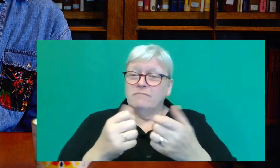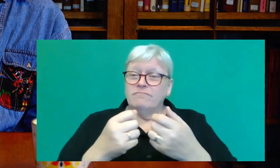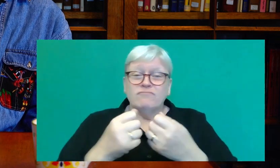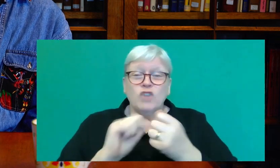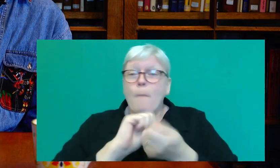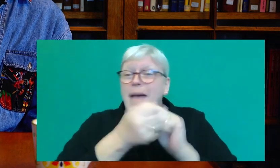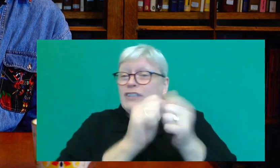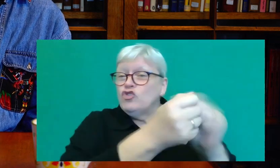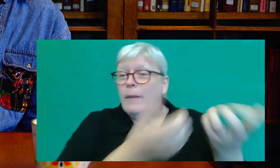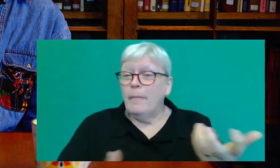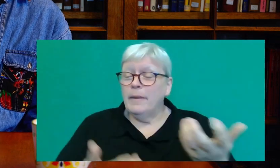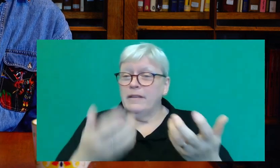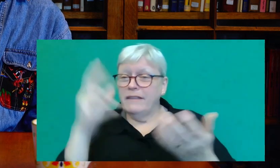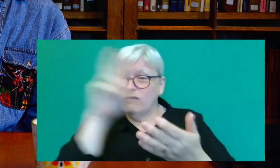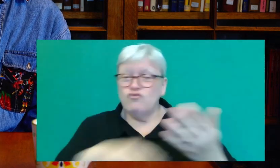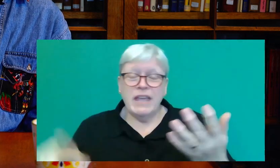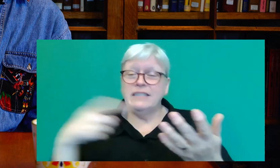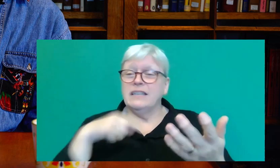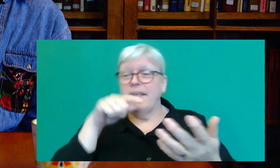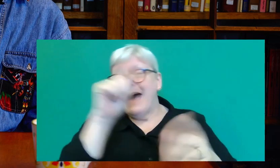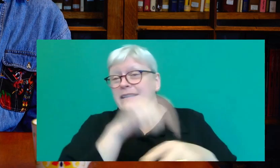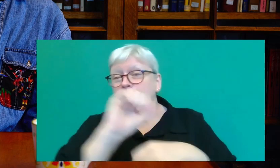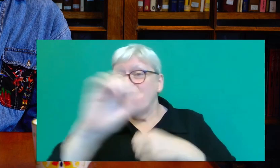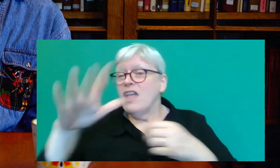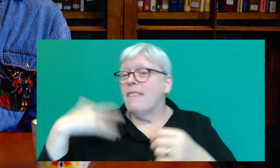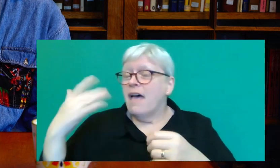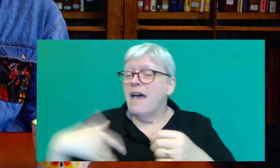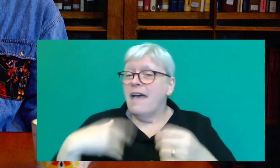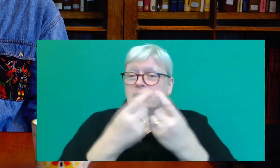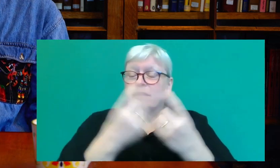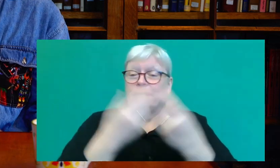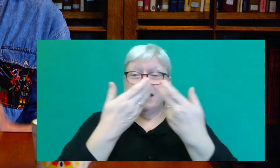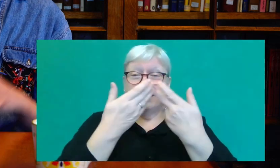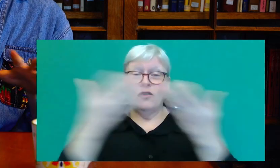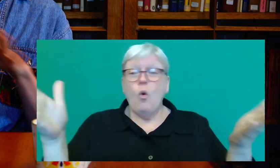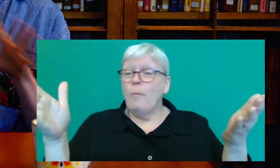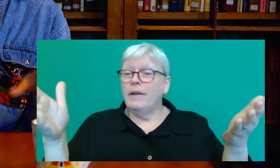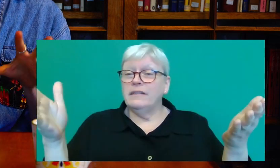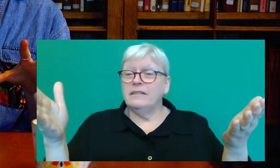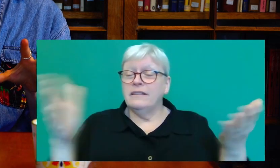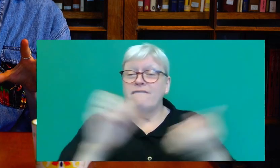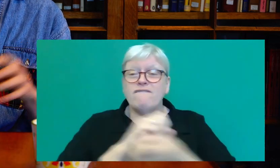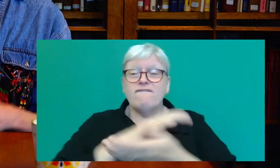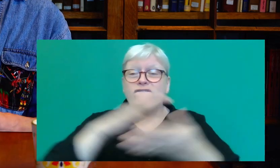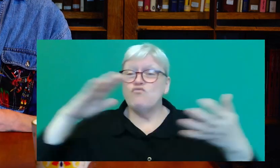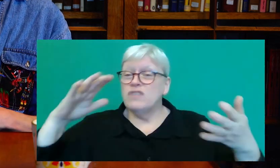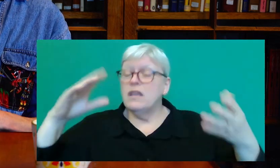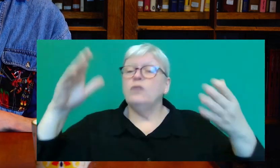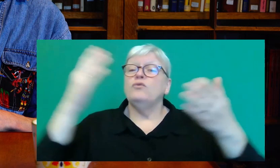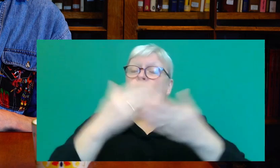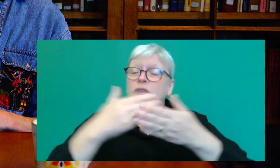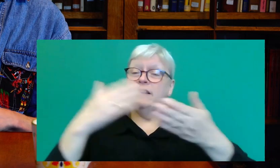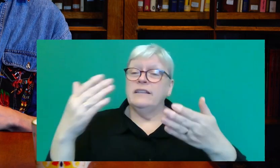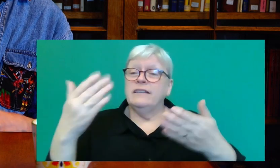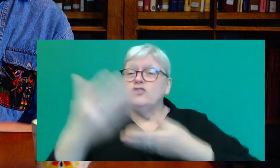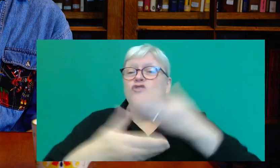life? Was there something there which was open-ended and open-armed? And the little story about the road trip in